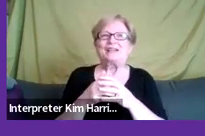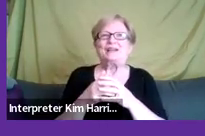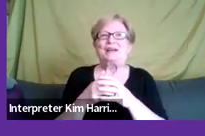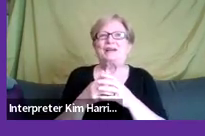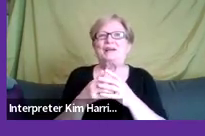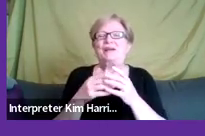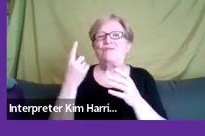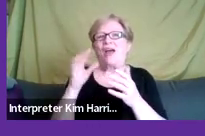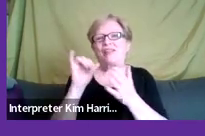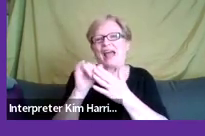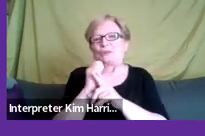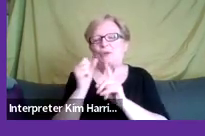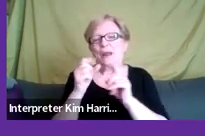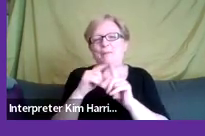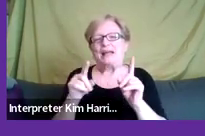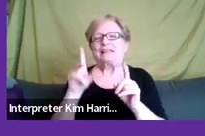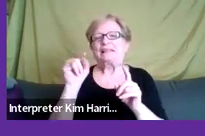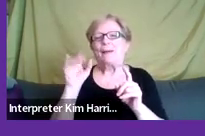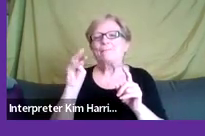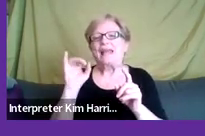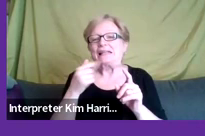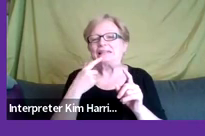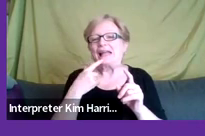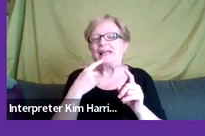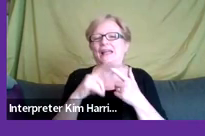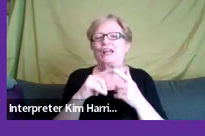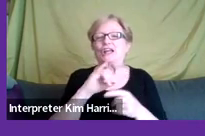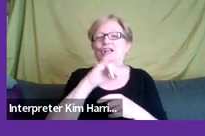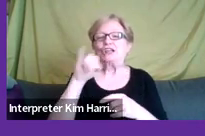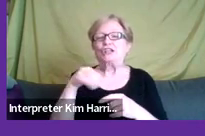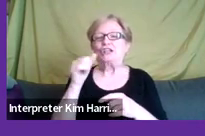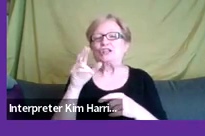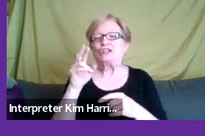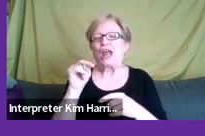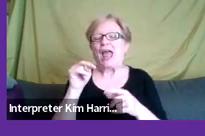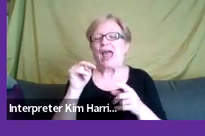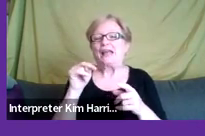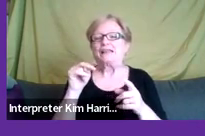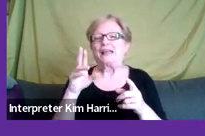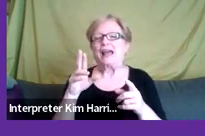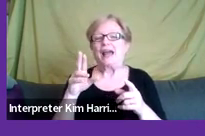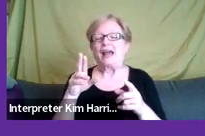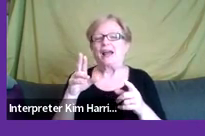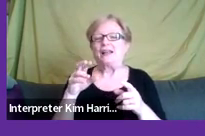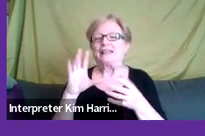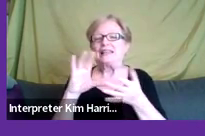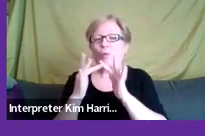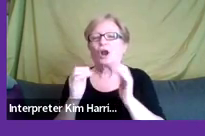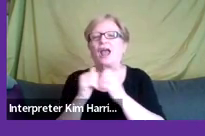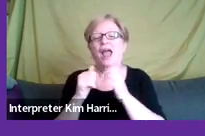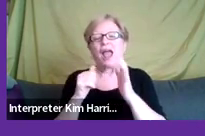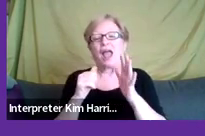in that case, Tamika mentioned JAN, the Job Accommodation Network. I've